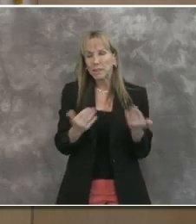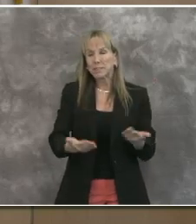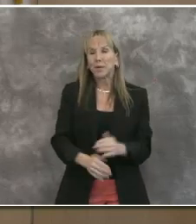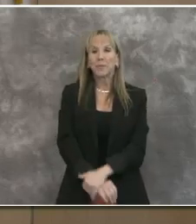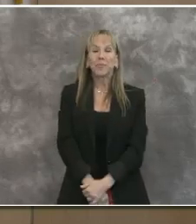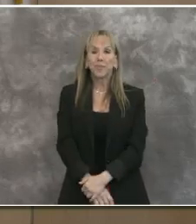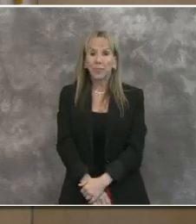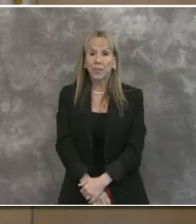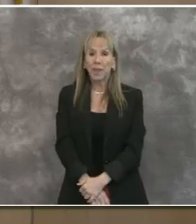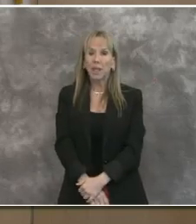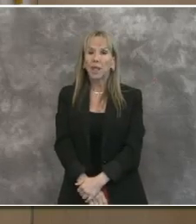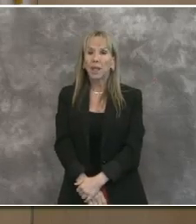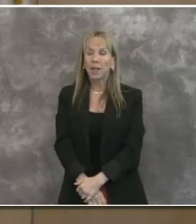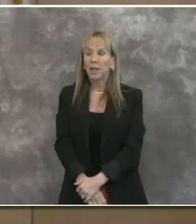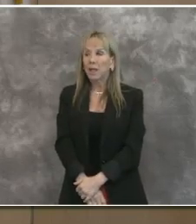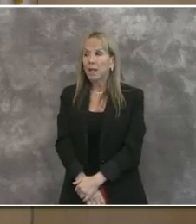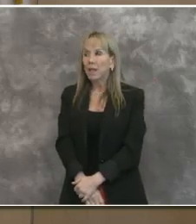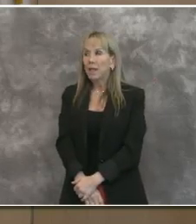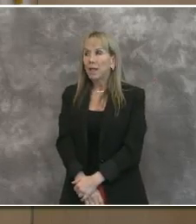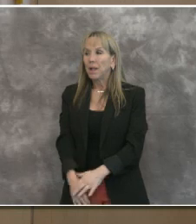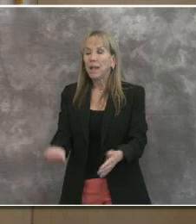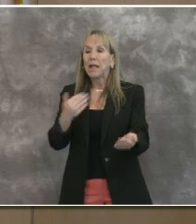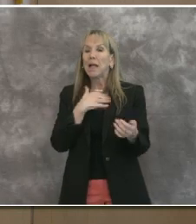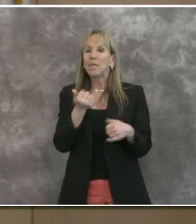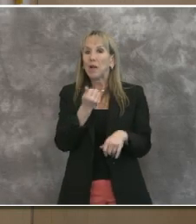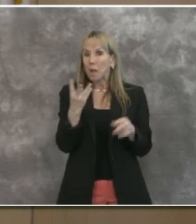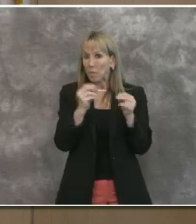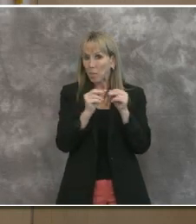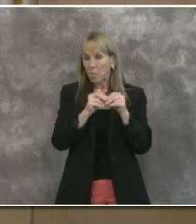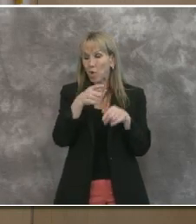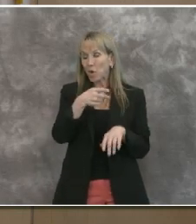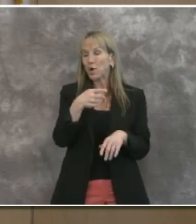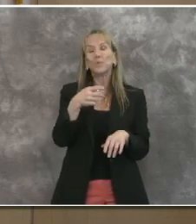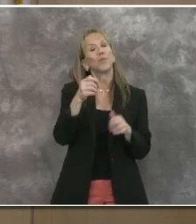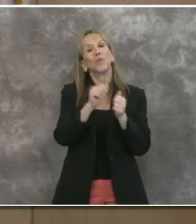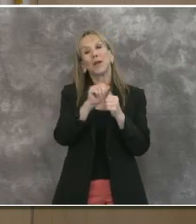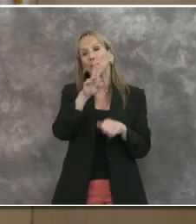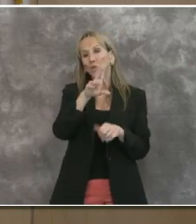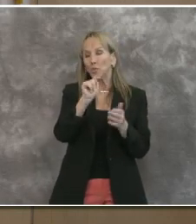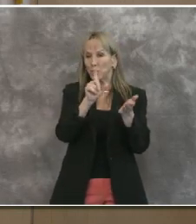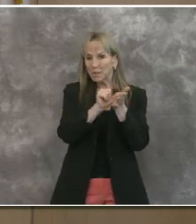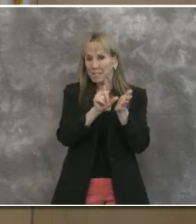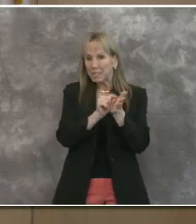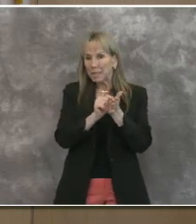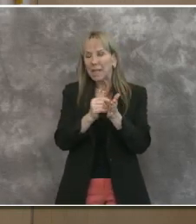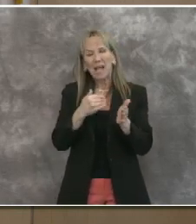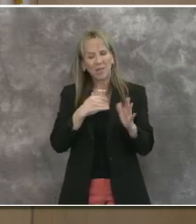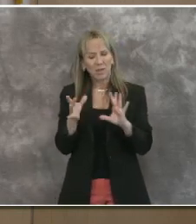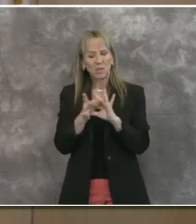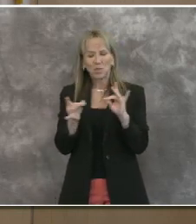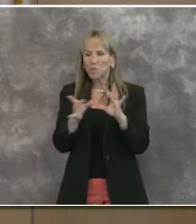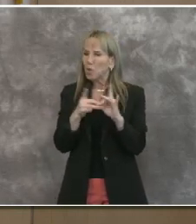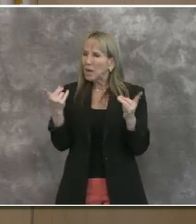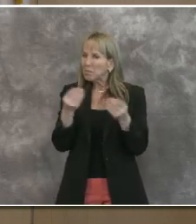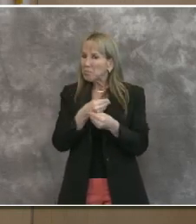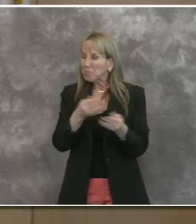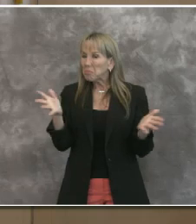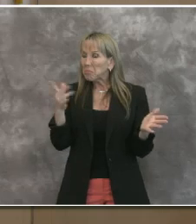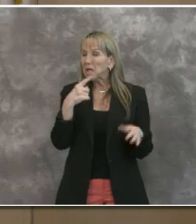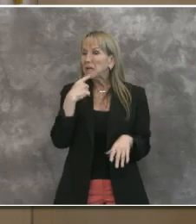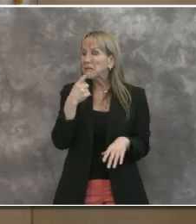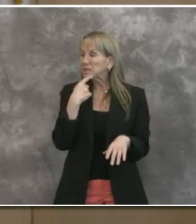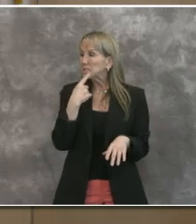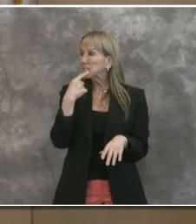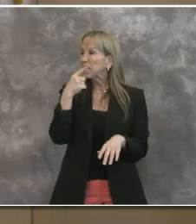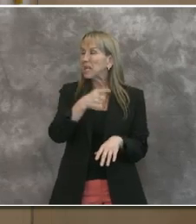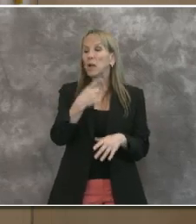Wooten. If you can bear with me, I've got a couple more. This one from Mark Ziegler with the UT. We have a story saying that the San Diego Loyal, a minor